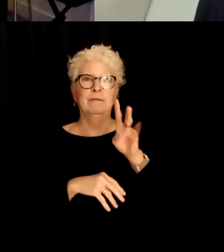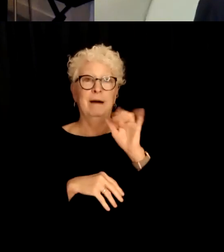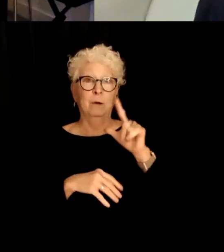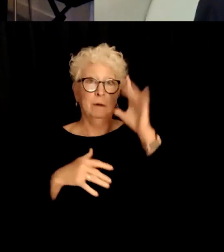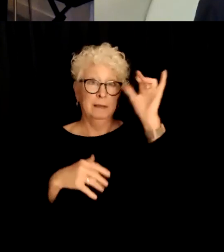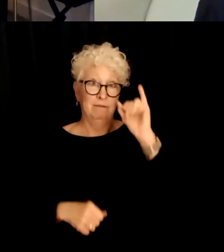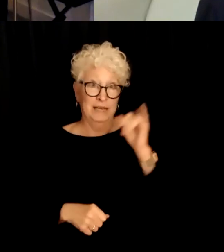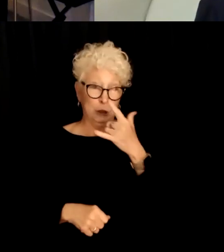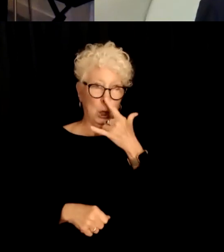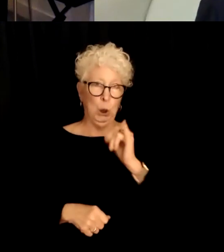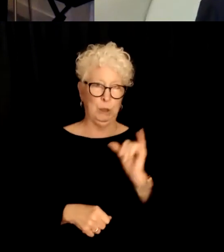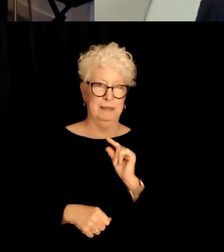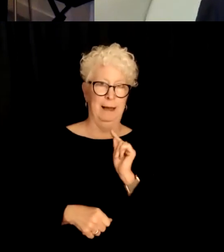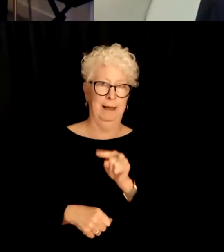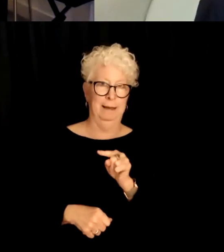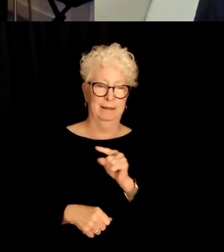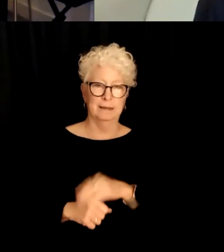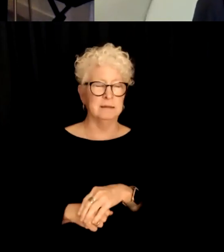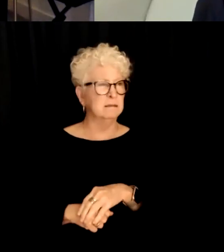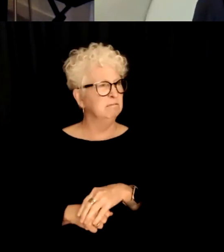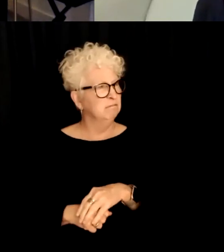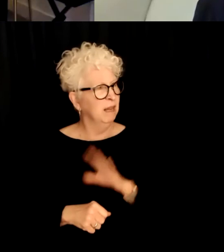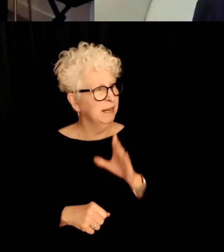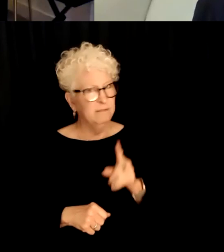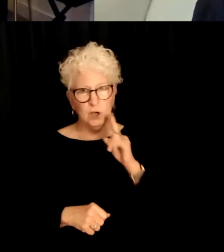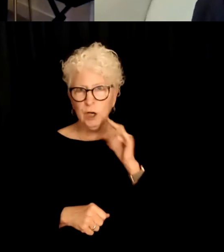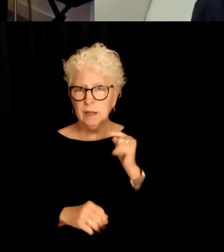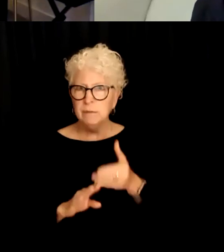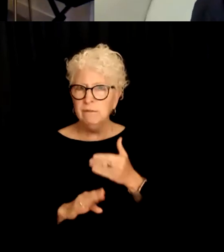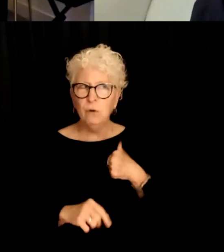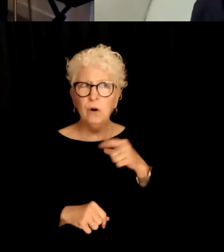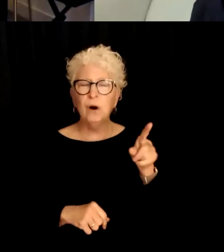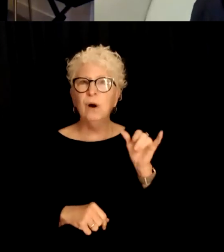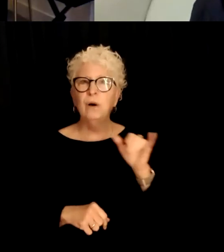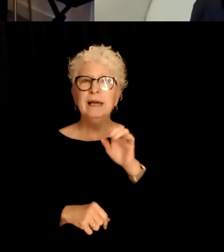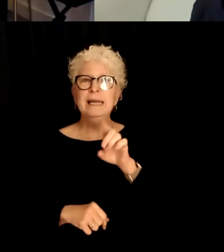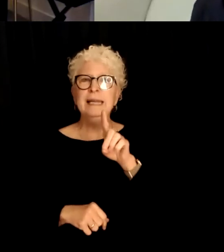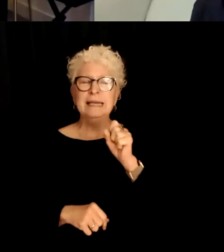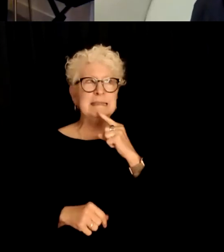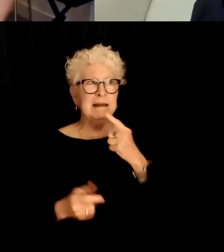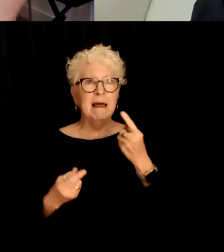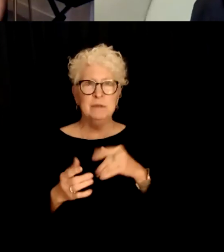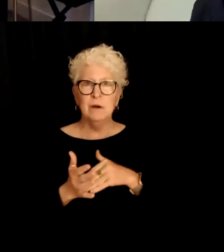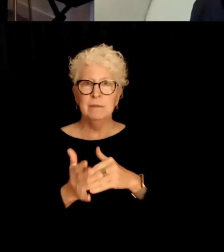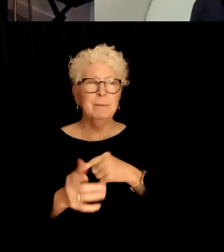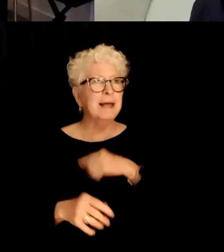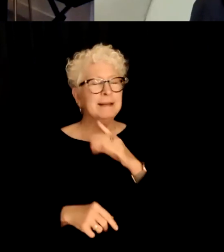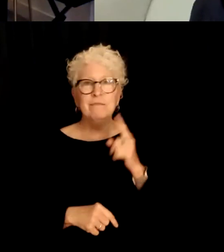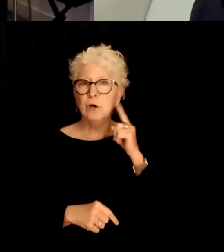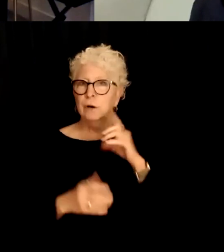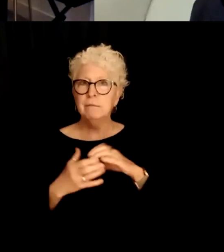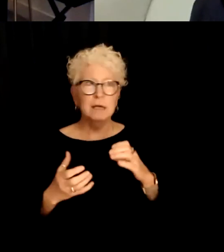thought, how come I haven't heard of that before? I was starting to hear that EDS is very common in the ME/CFS community, but I hadn't really heard as much